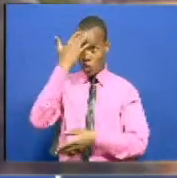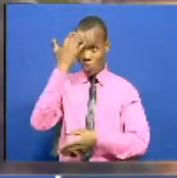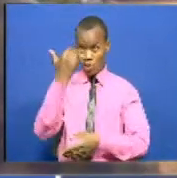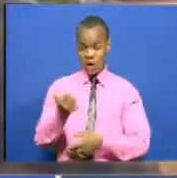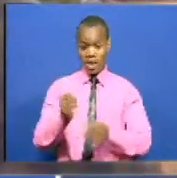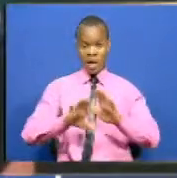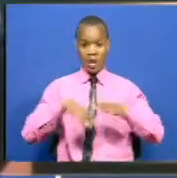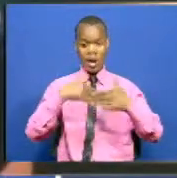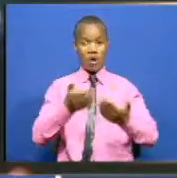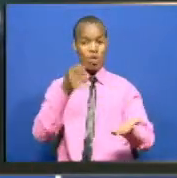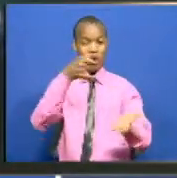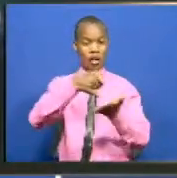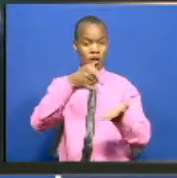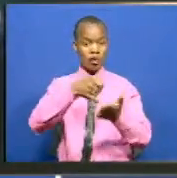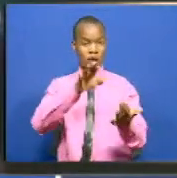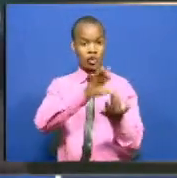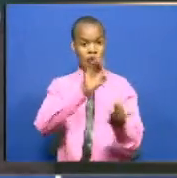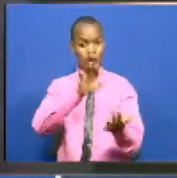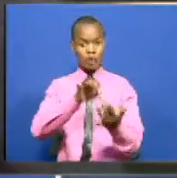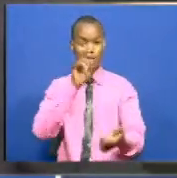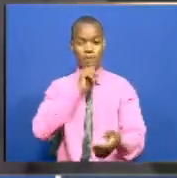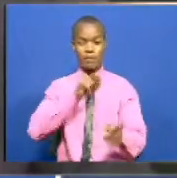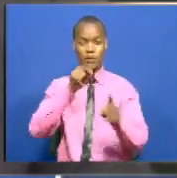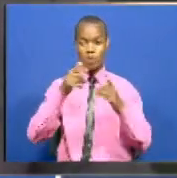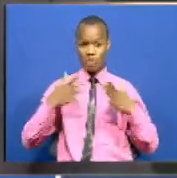the electorate. 45% ni